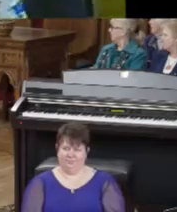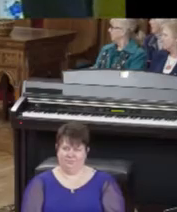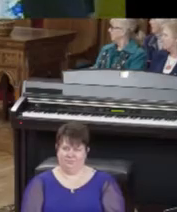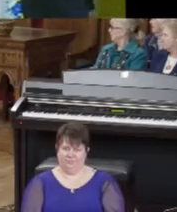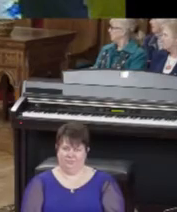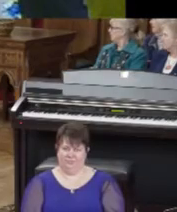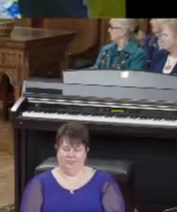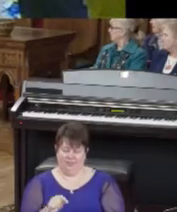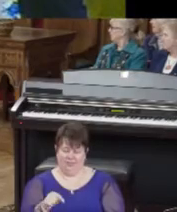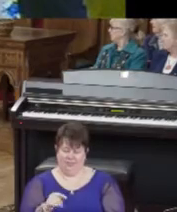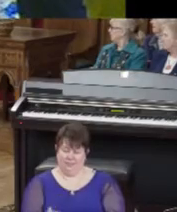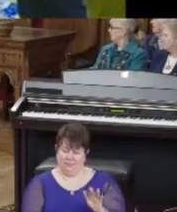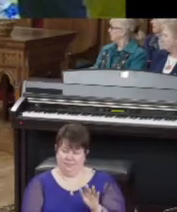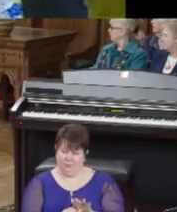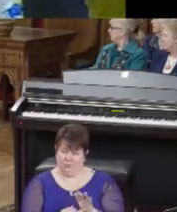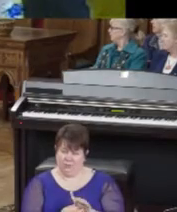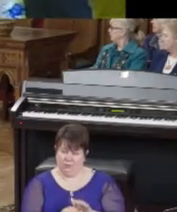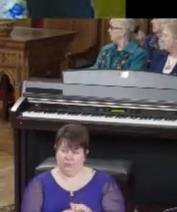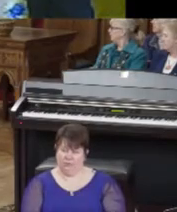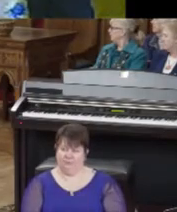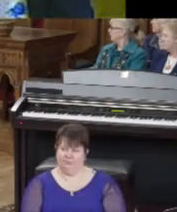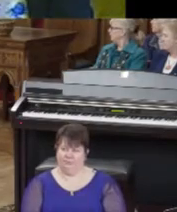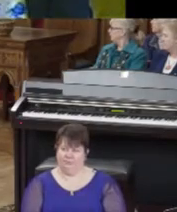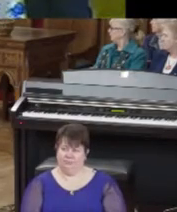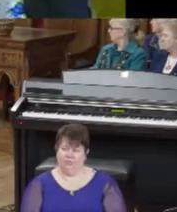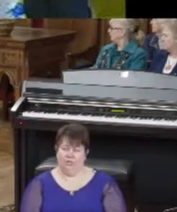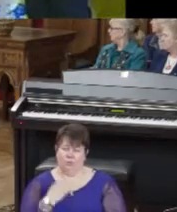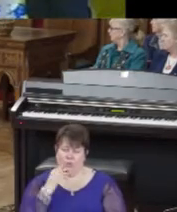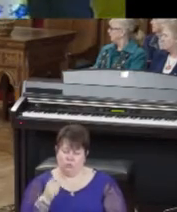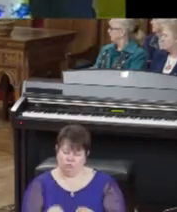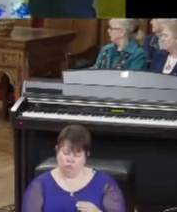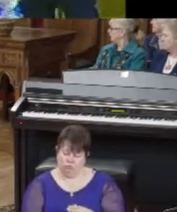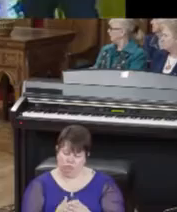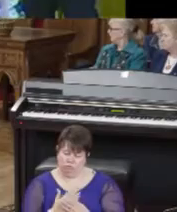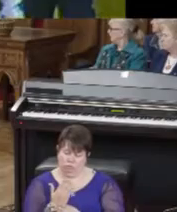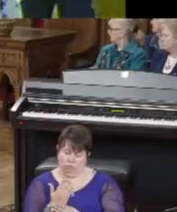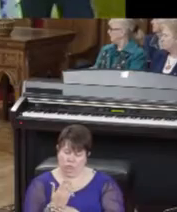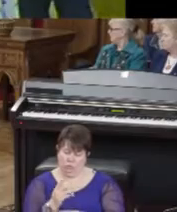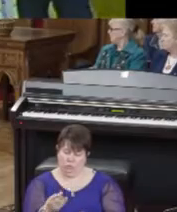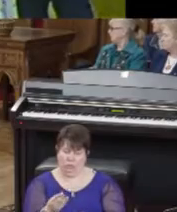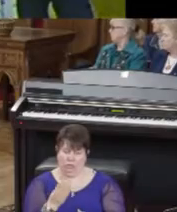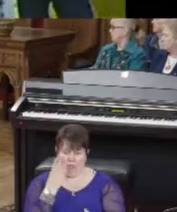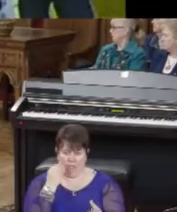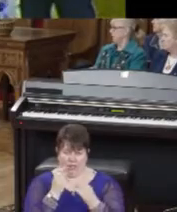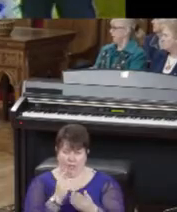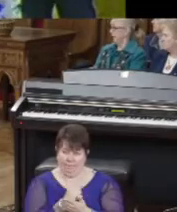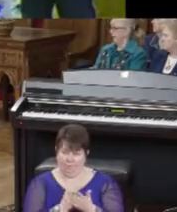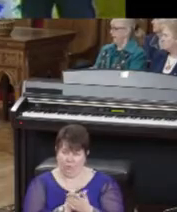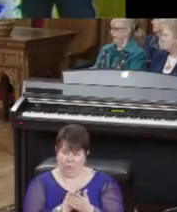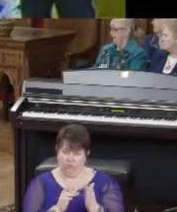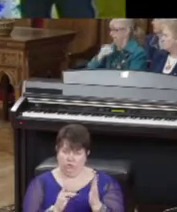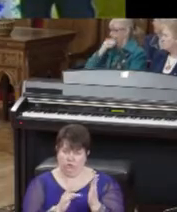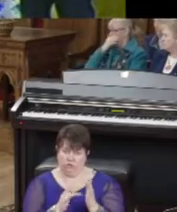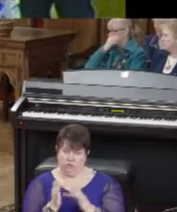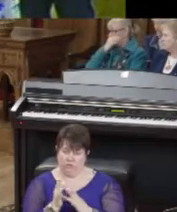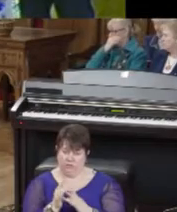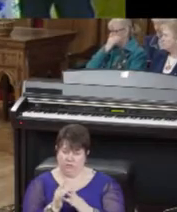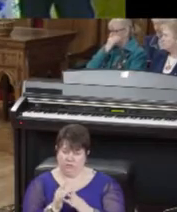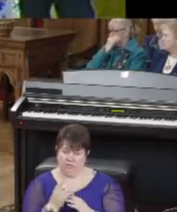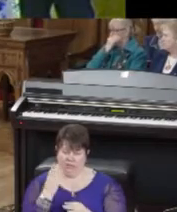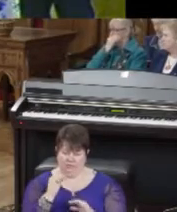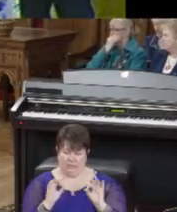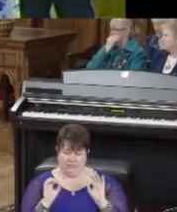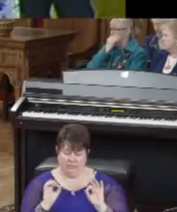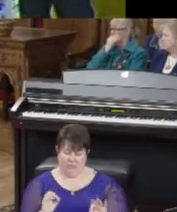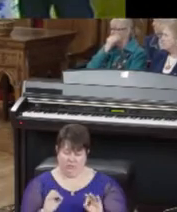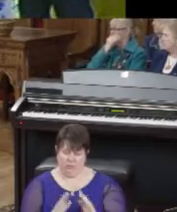It's very important that as you grow up, you learn the stories about Jesus. And so we've got a special